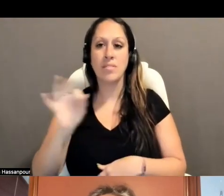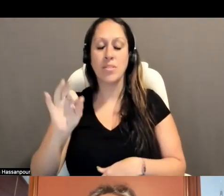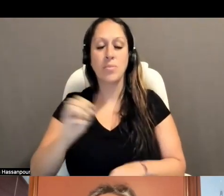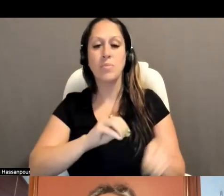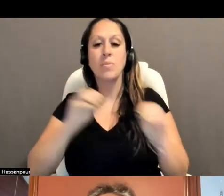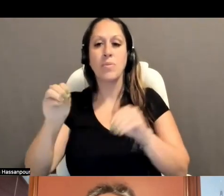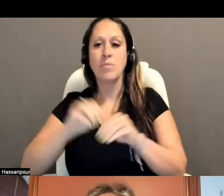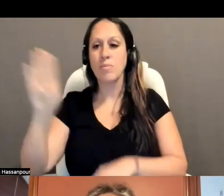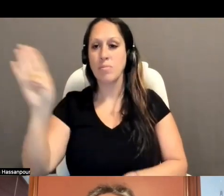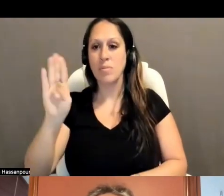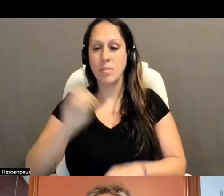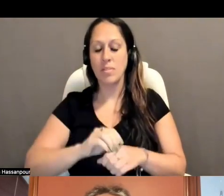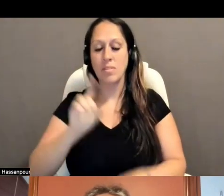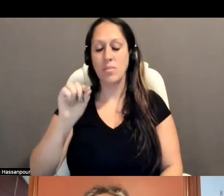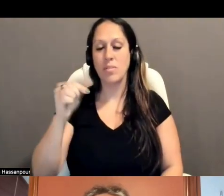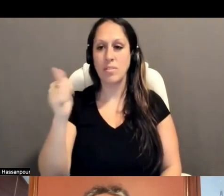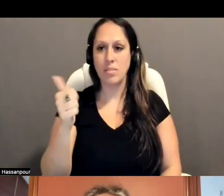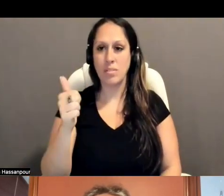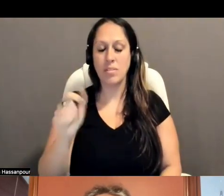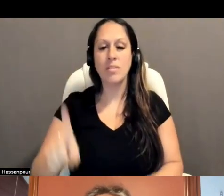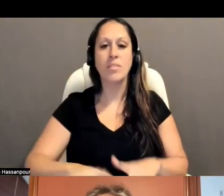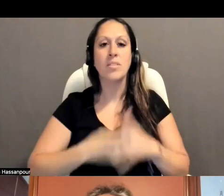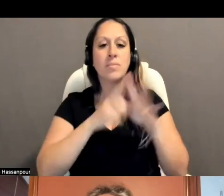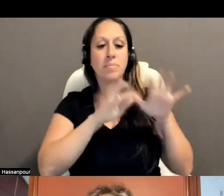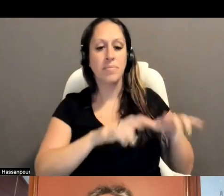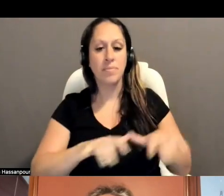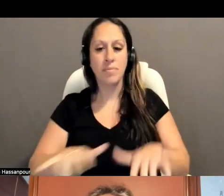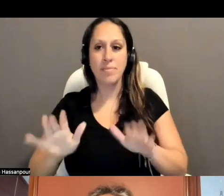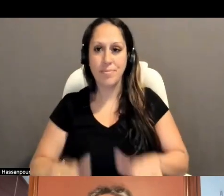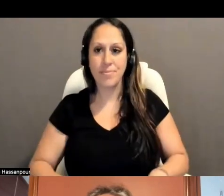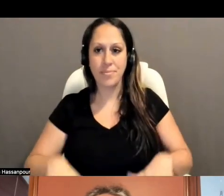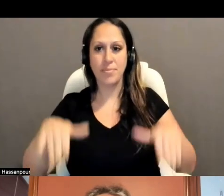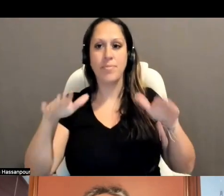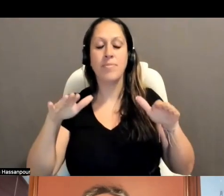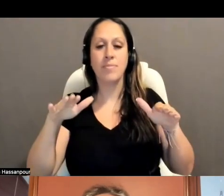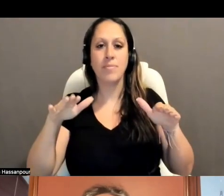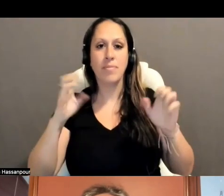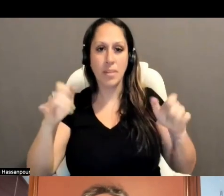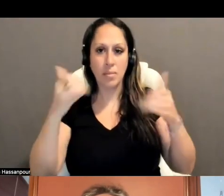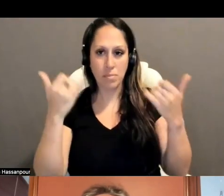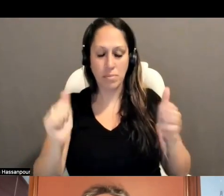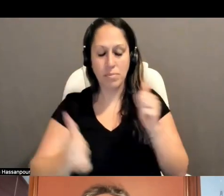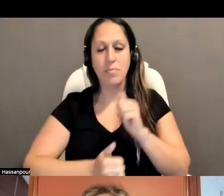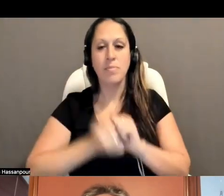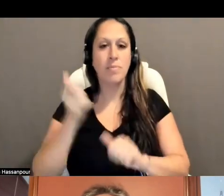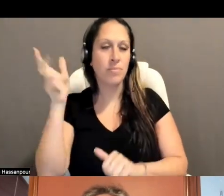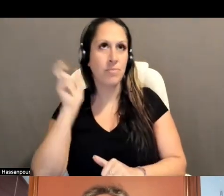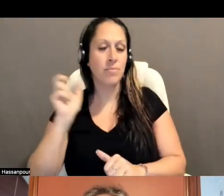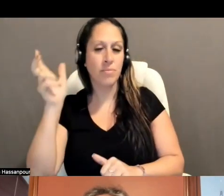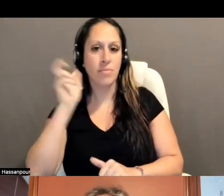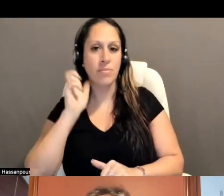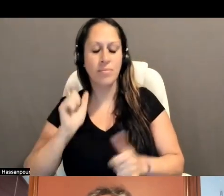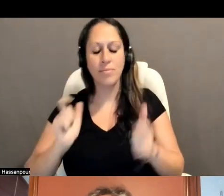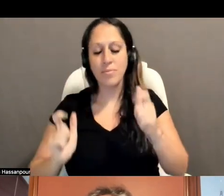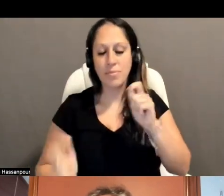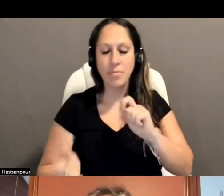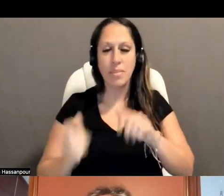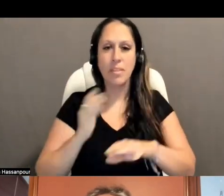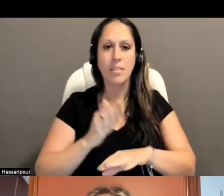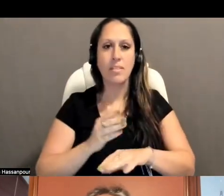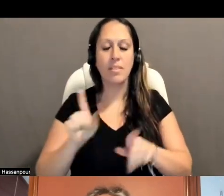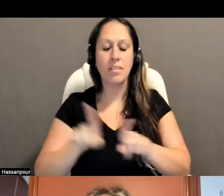in 2010. He started playing piano in childhood. He plays mostly by ear, improvising as the music